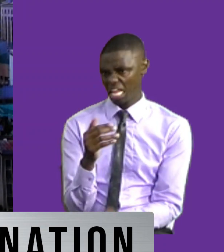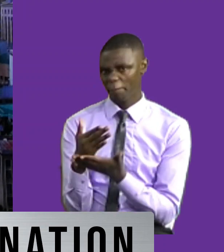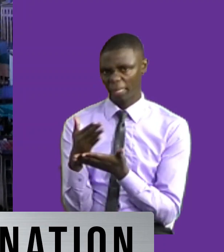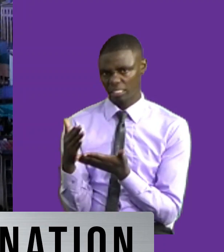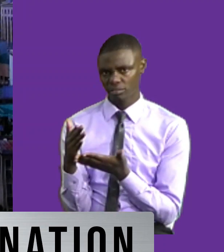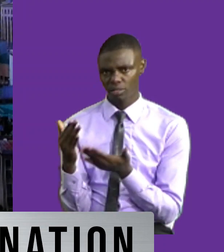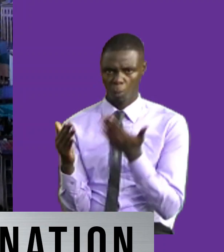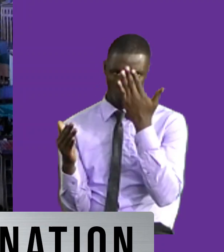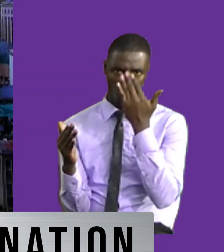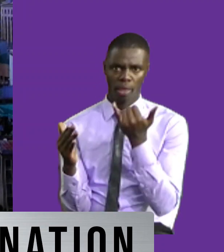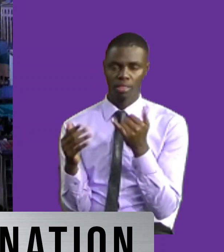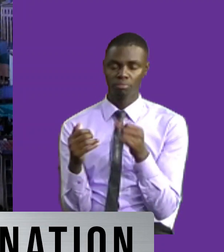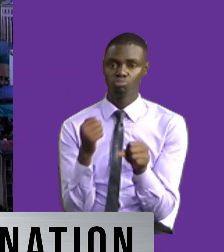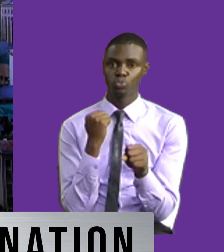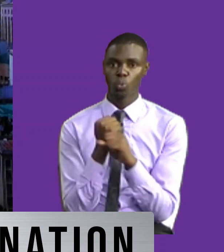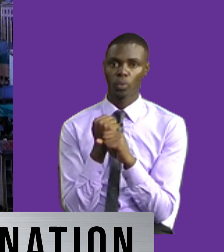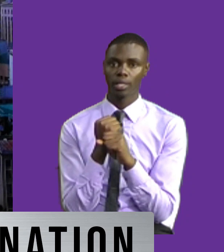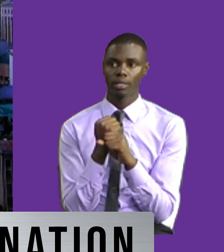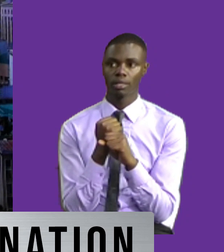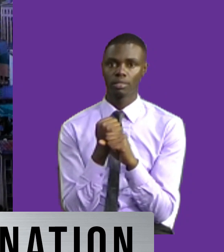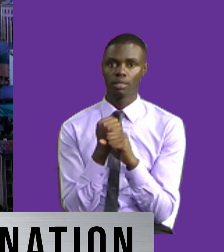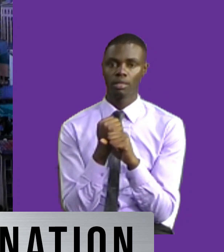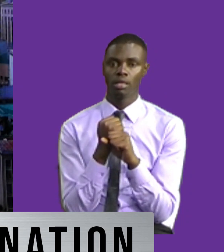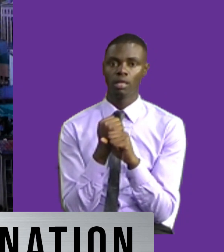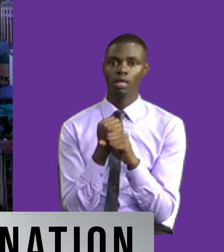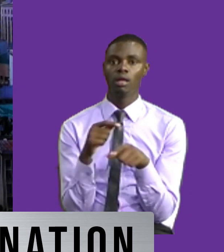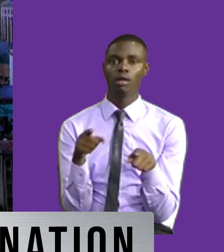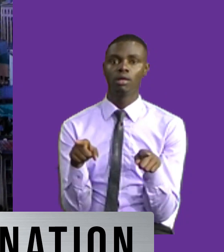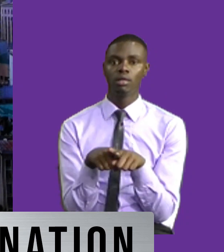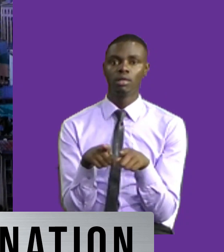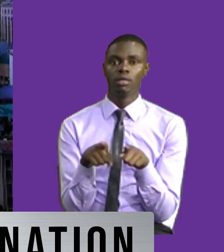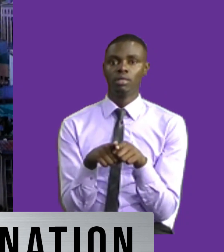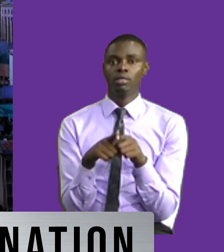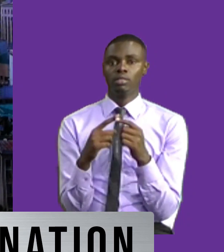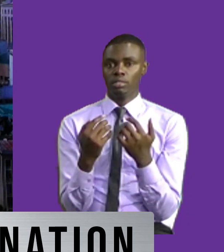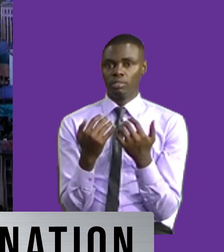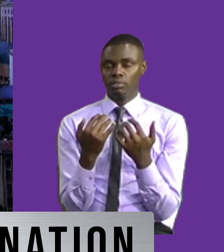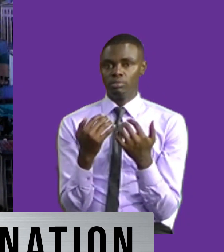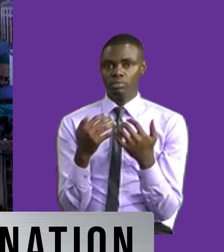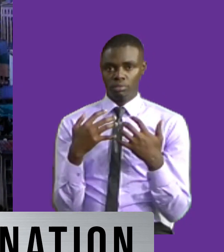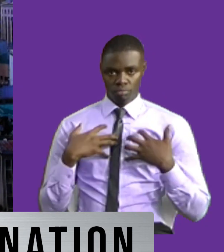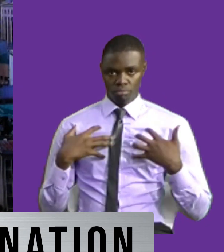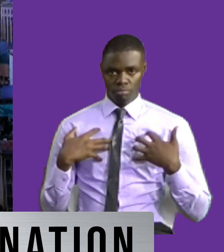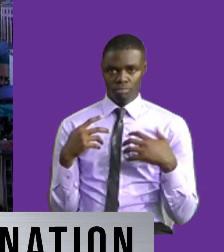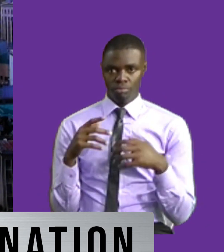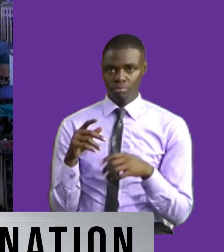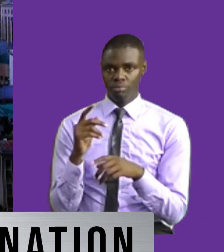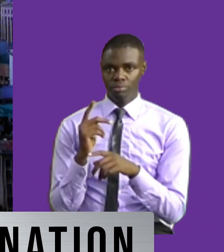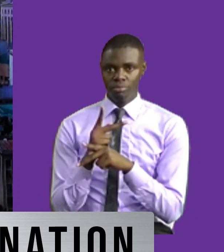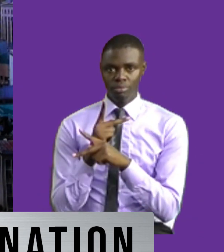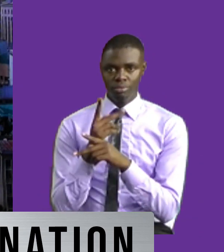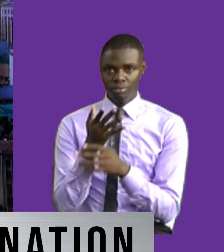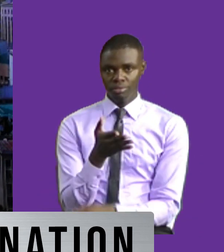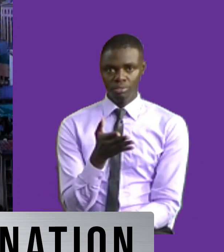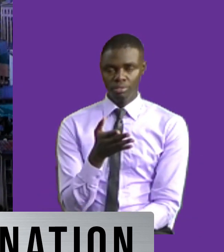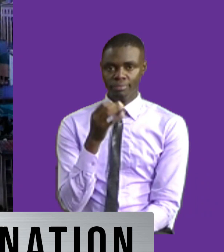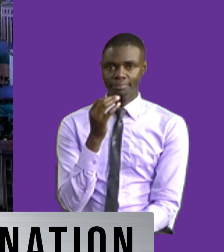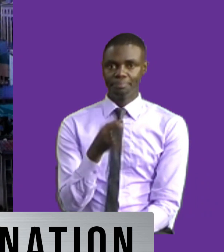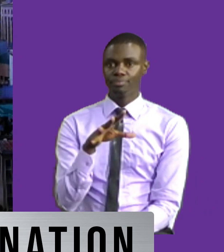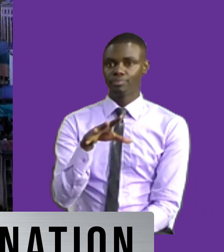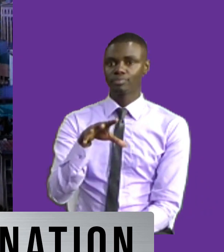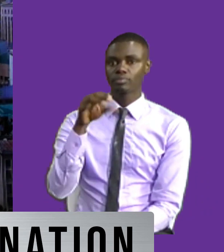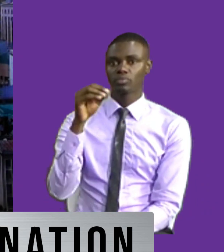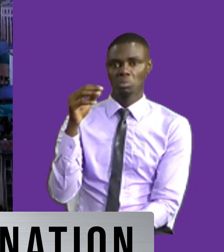he's also doing some grazing on part of it. Oh, okay. But if you take that